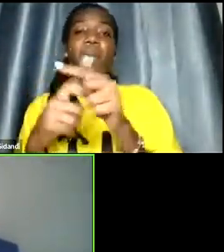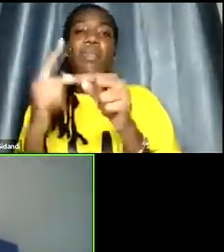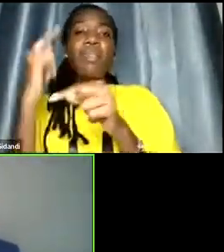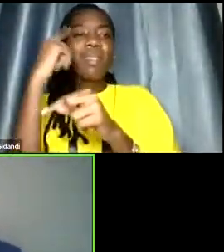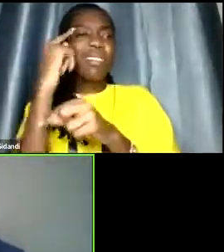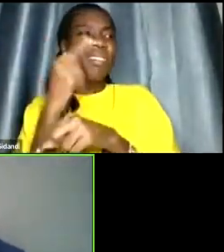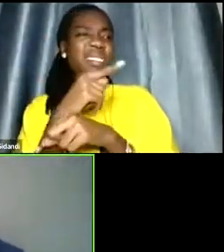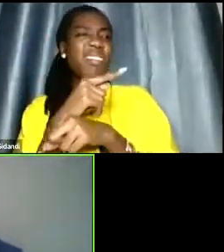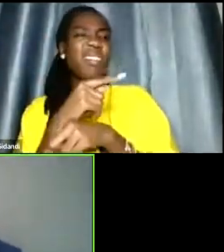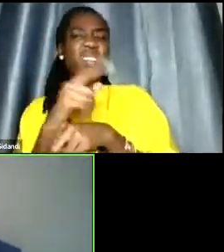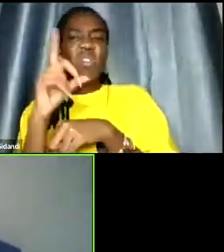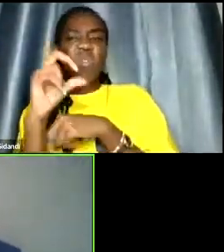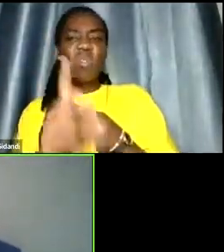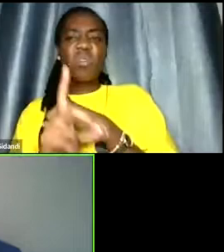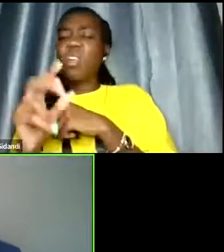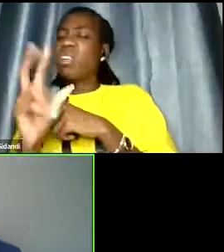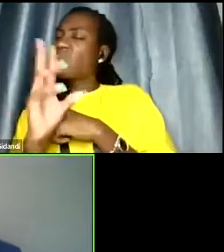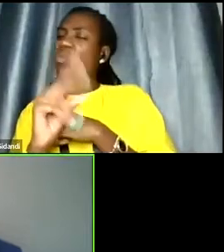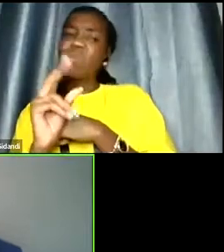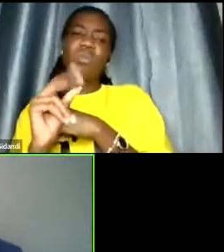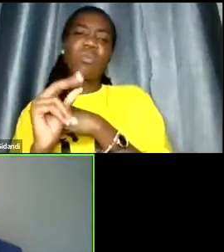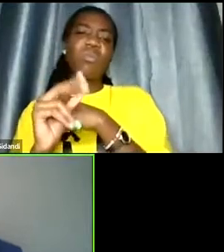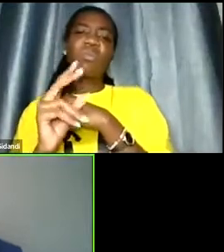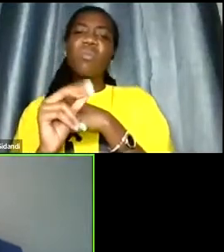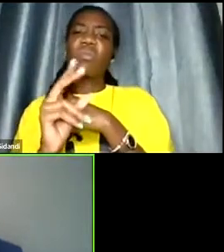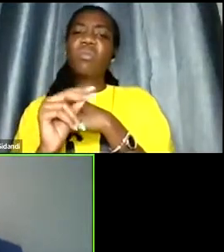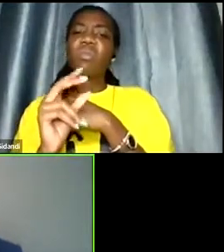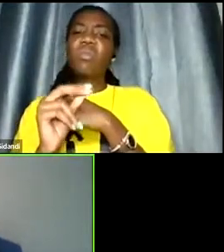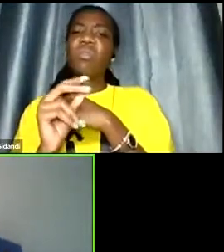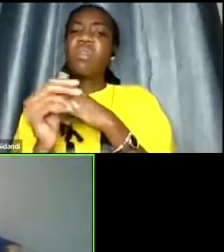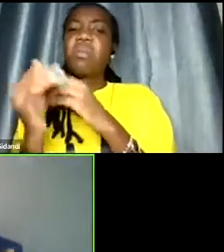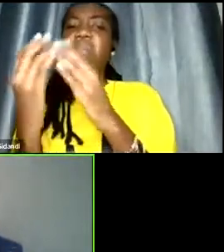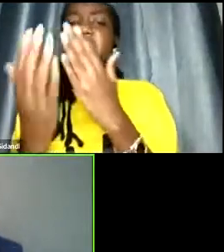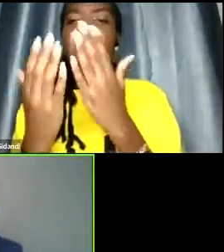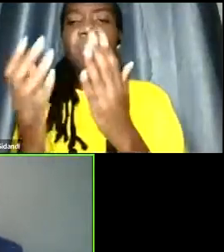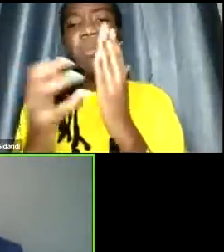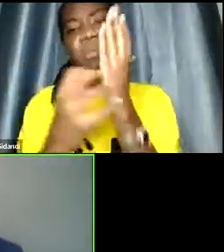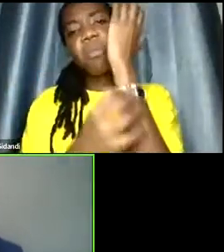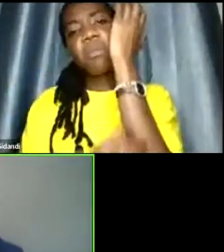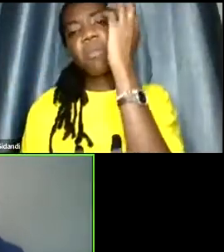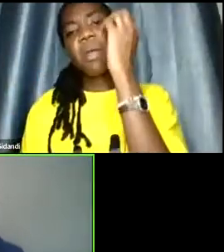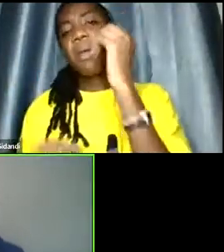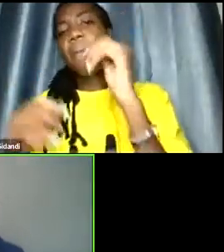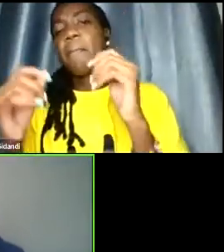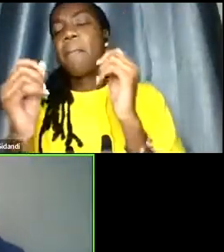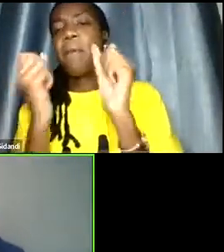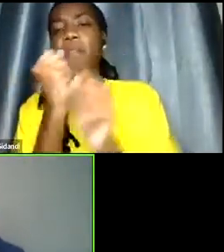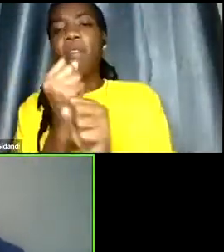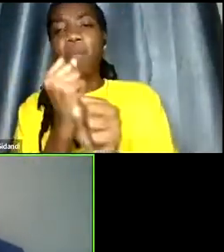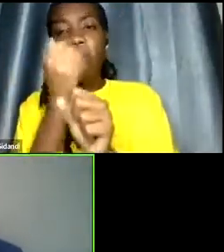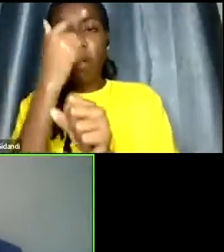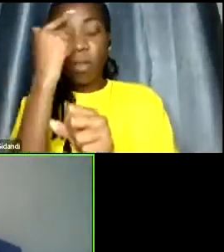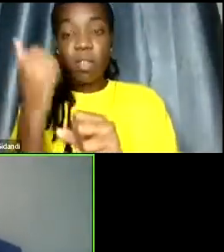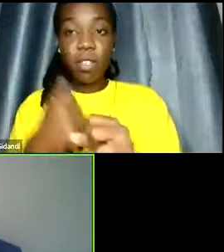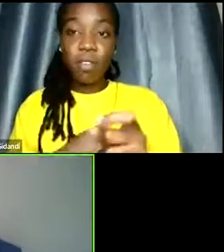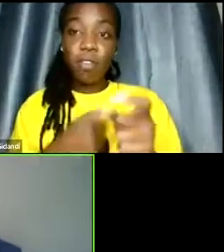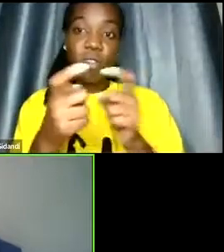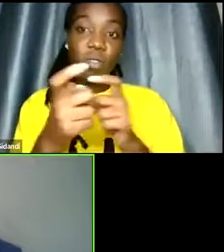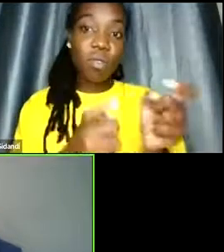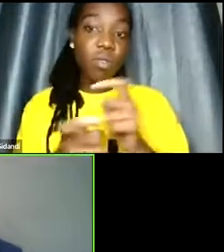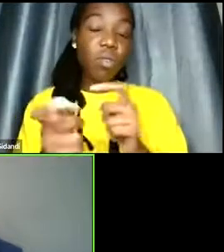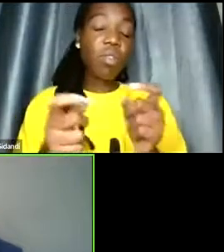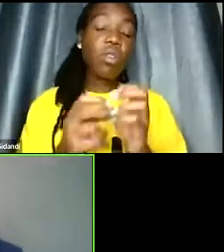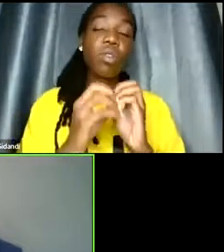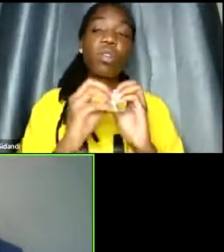succession. No, they might be a poor performer because of reasons beyond their control. Have they been given tools of trade? Have